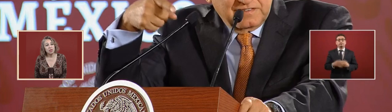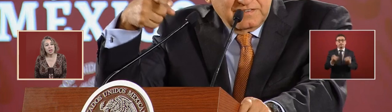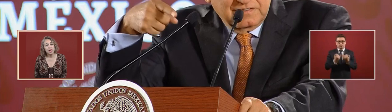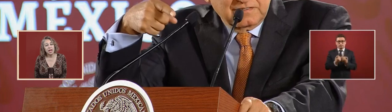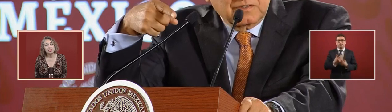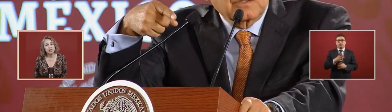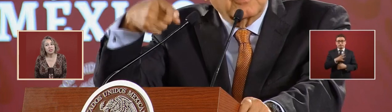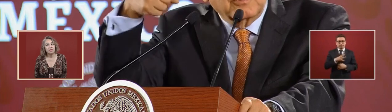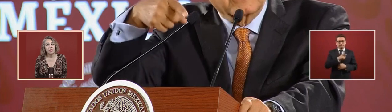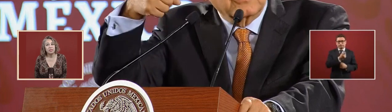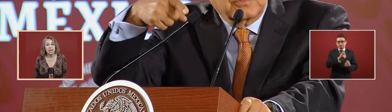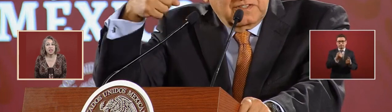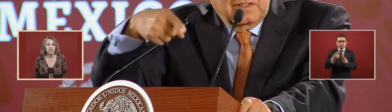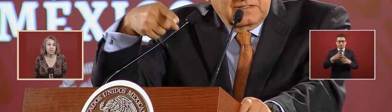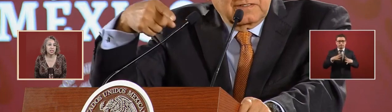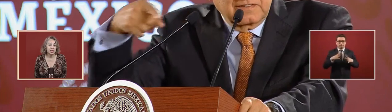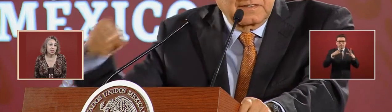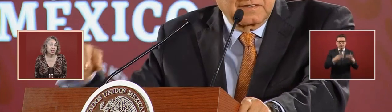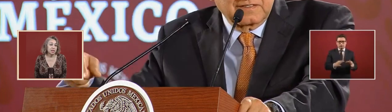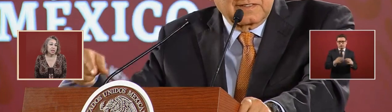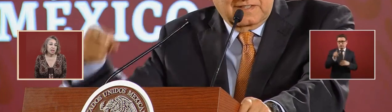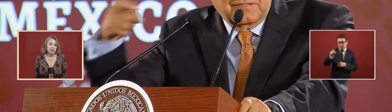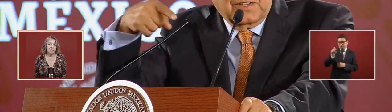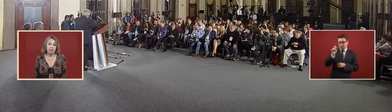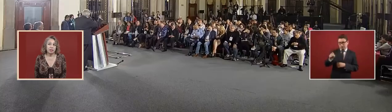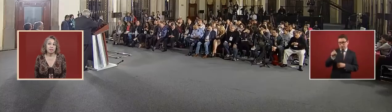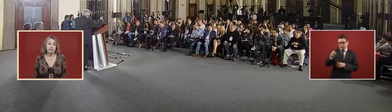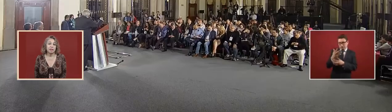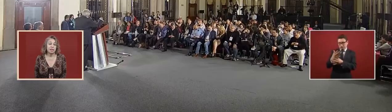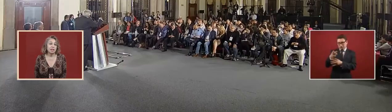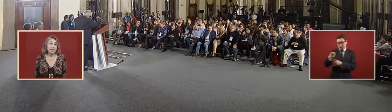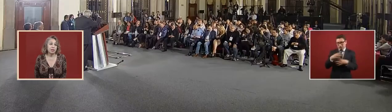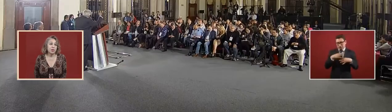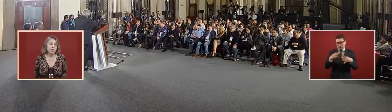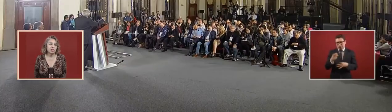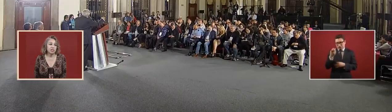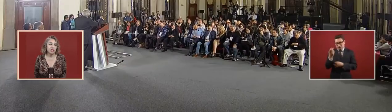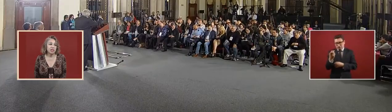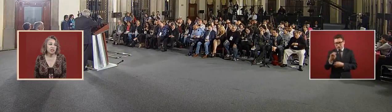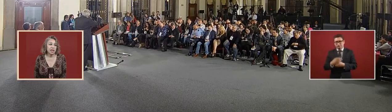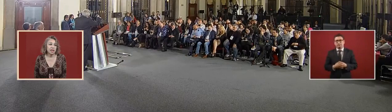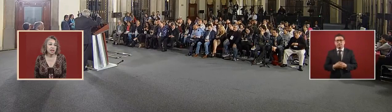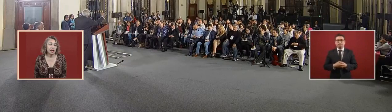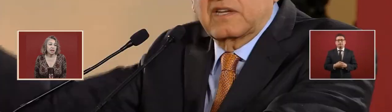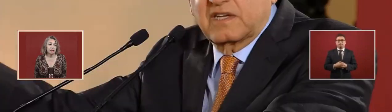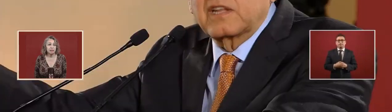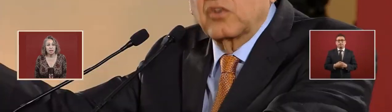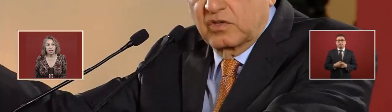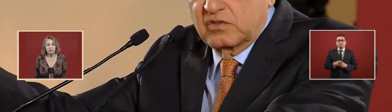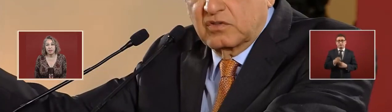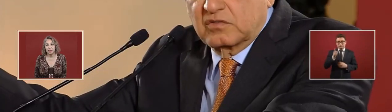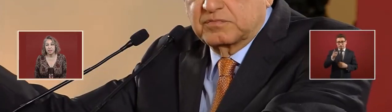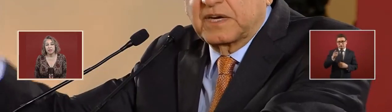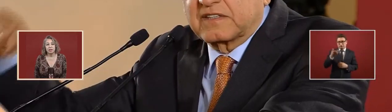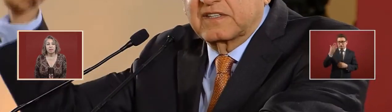that you can count on the foundations that, like su the one you're signaling, in effect, parte de